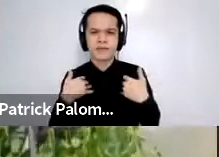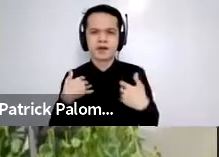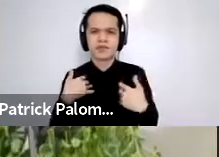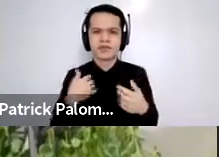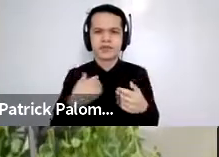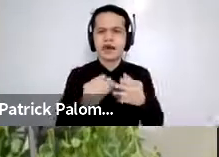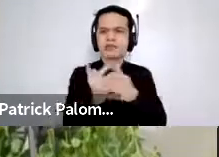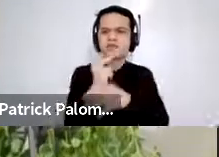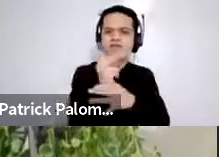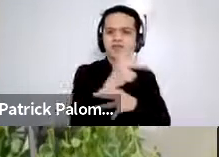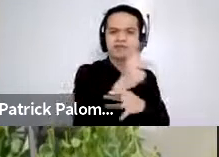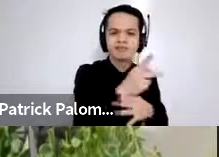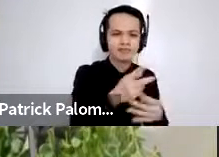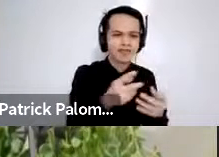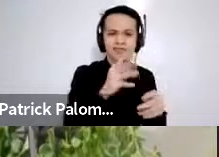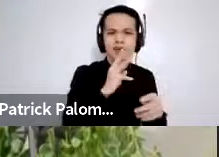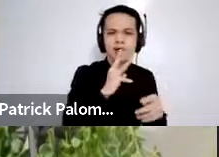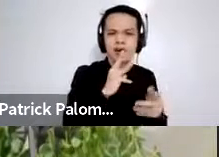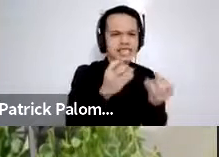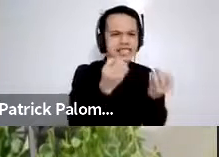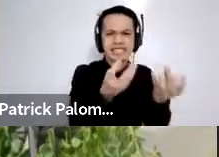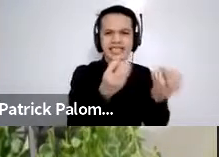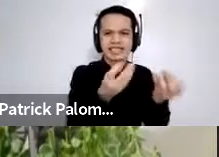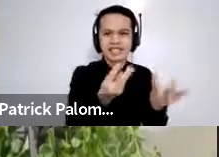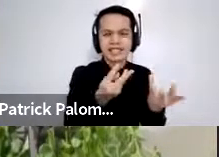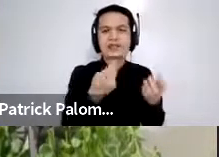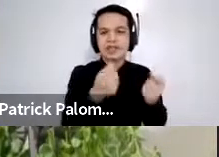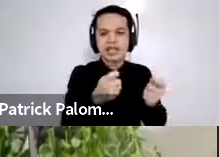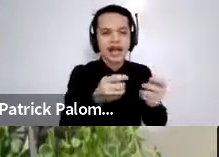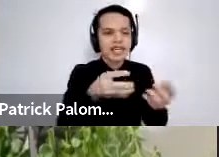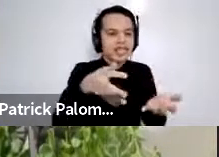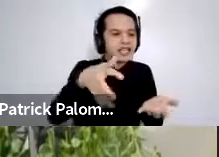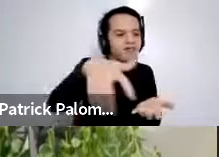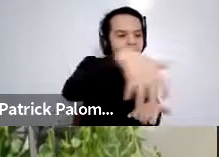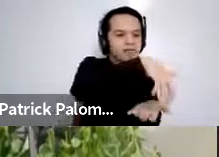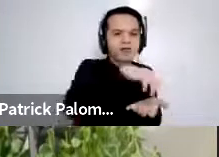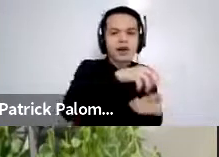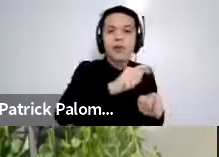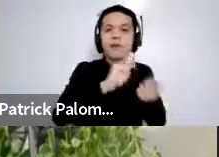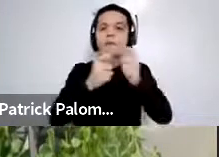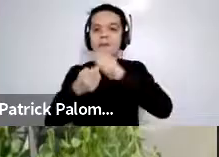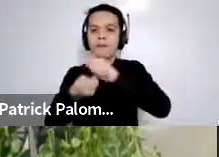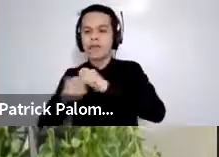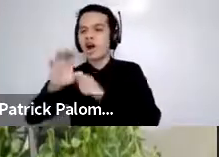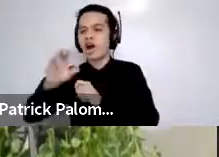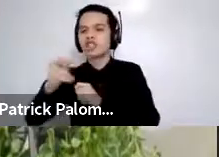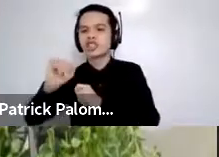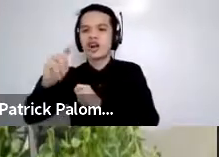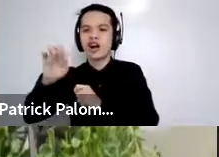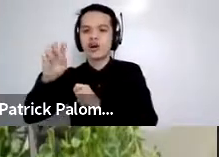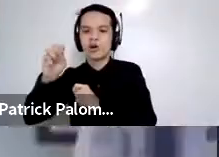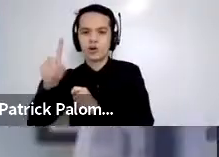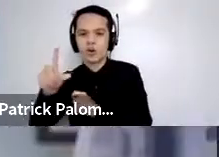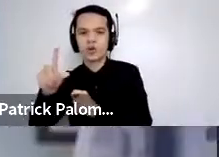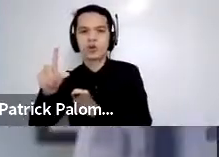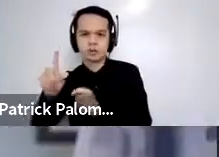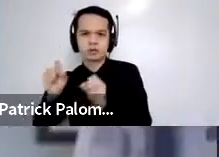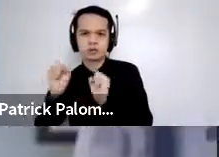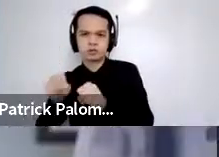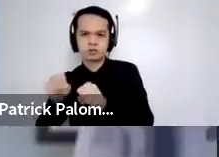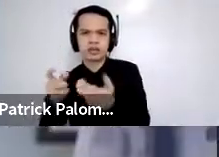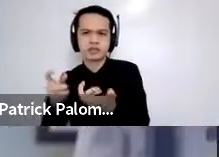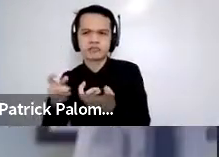technology to convert them into charcoal briquettes. This one could be sold, and we're transferring this technology